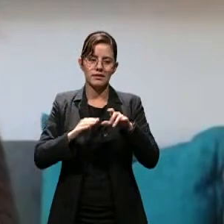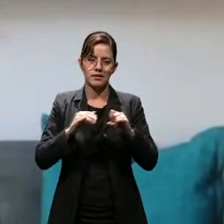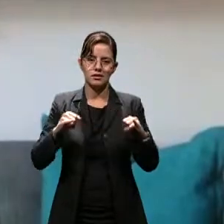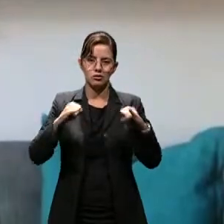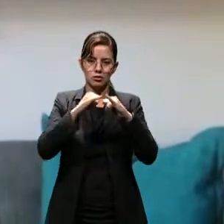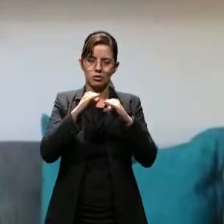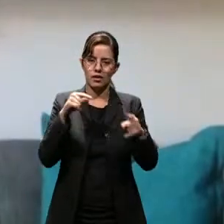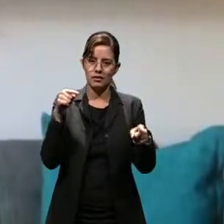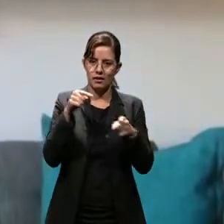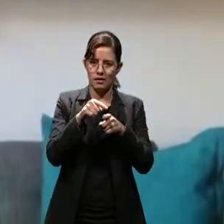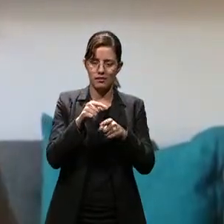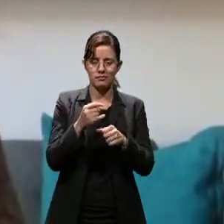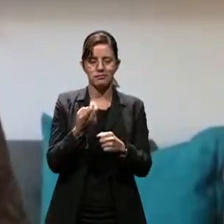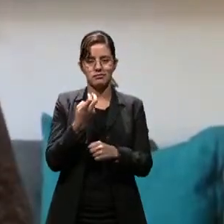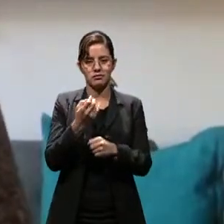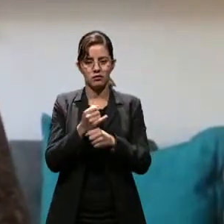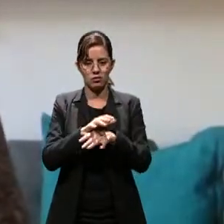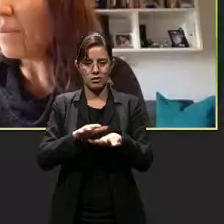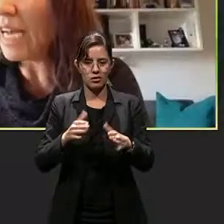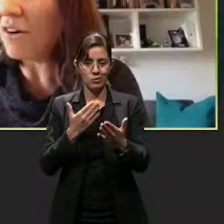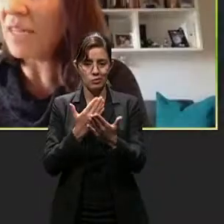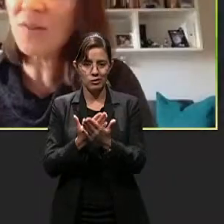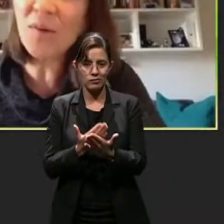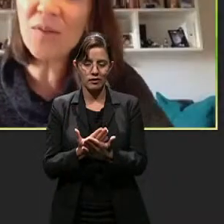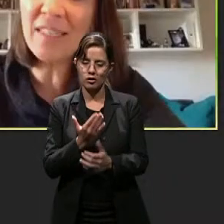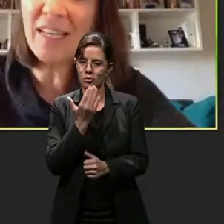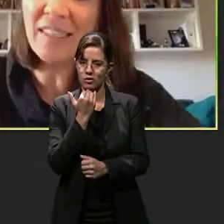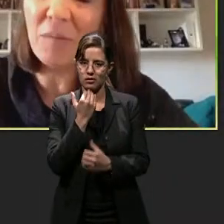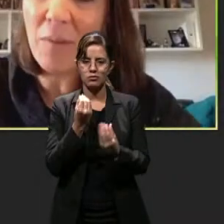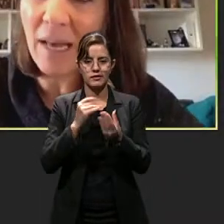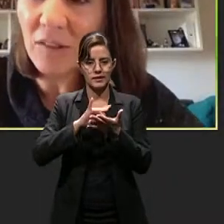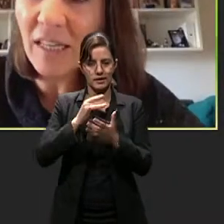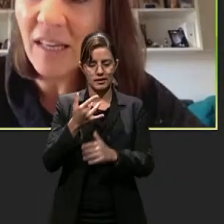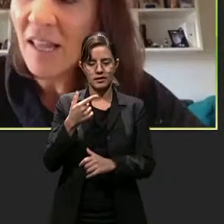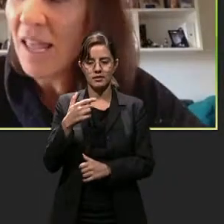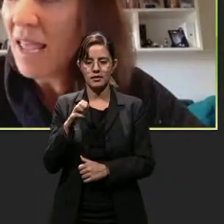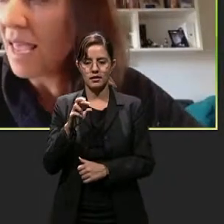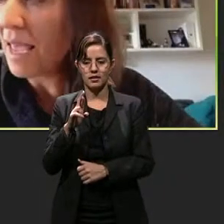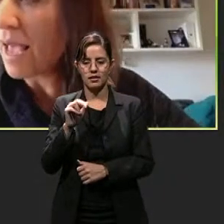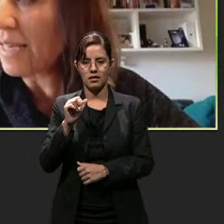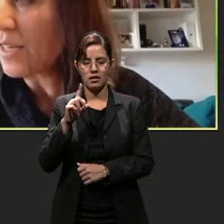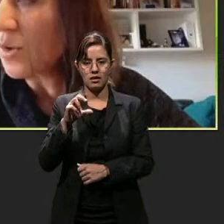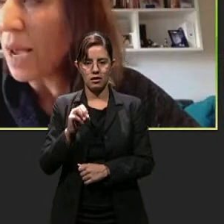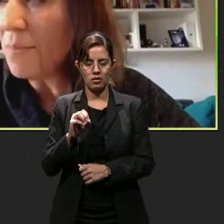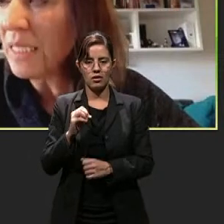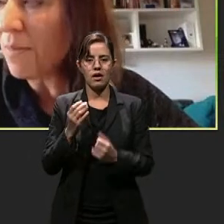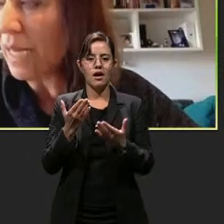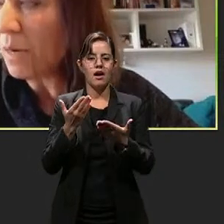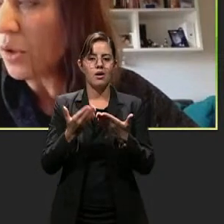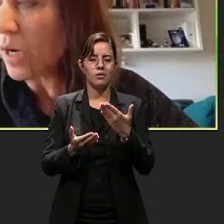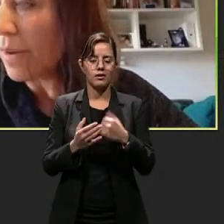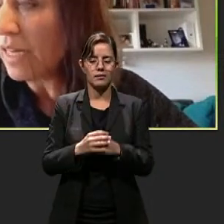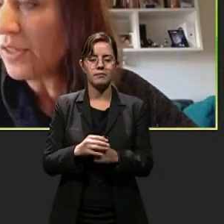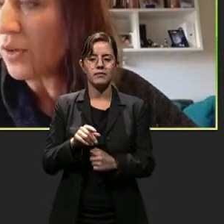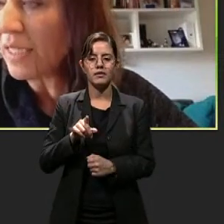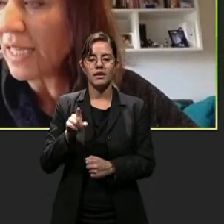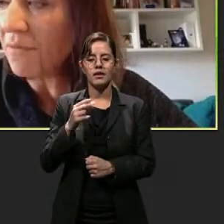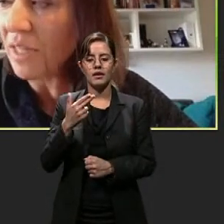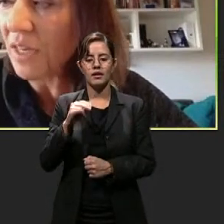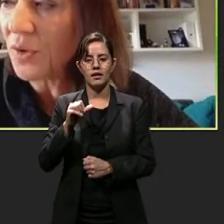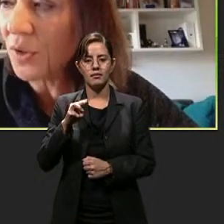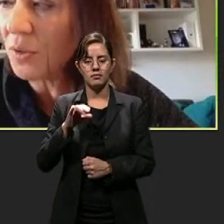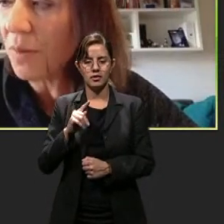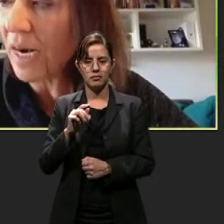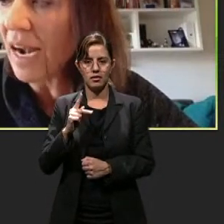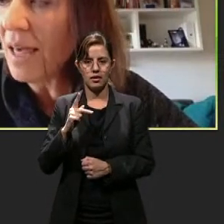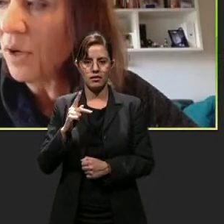adversarialism among candidates. So, Gerardo, thank you so much. Now I want to give the floor to Tammy Patrick,